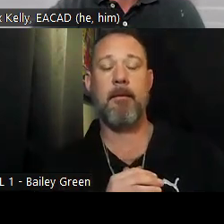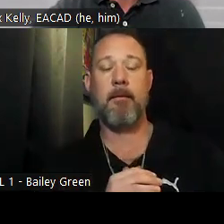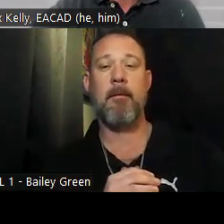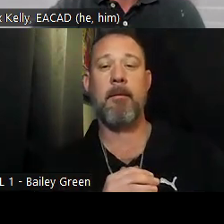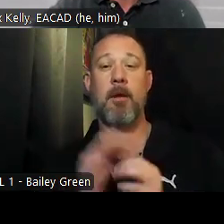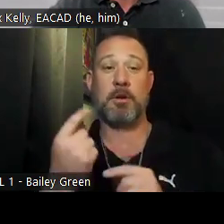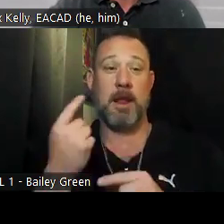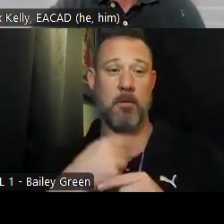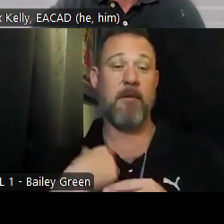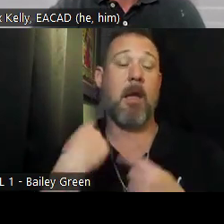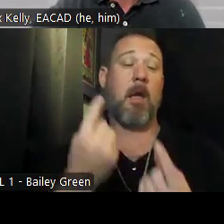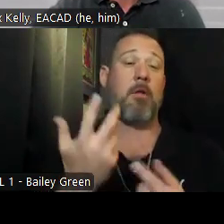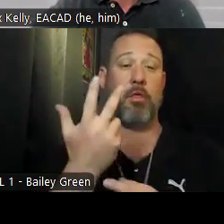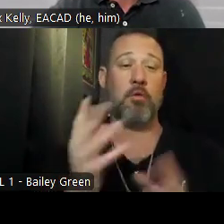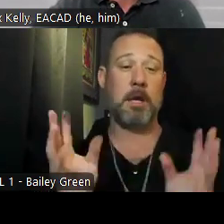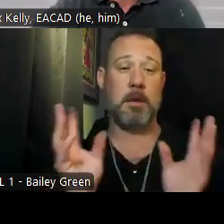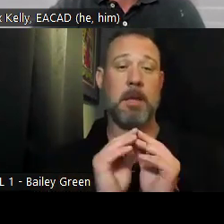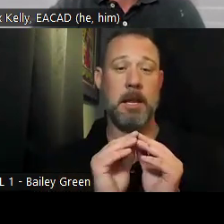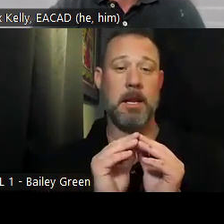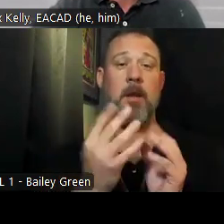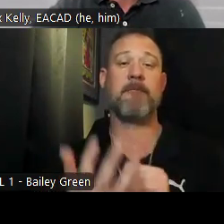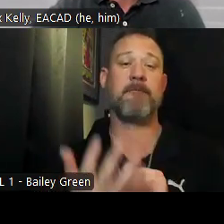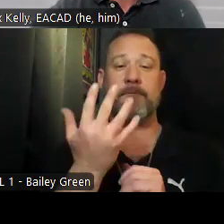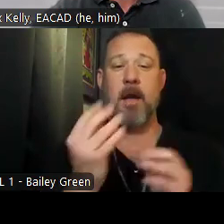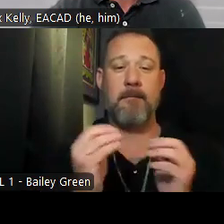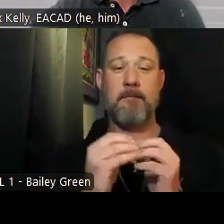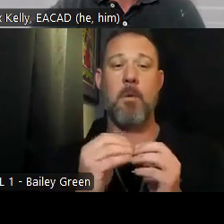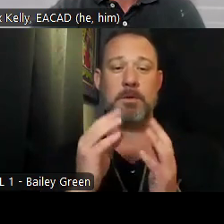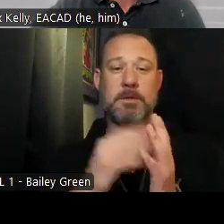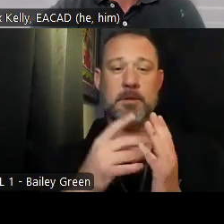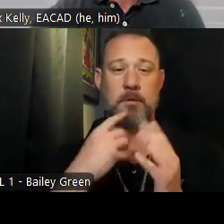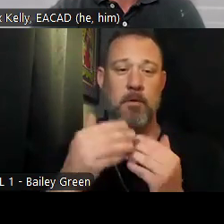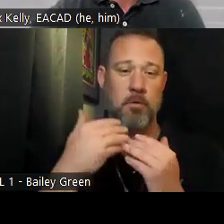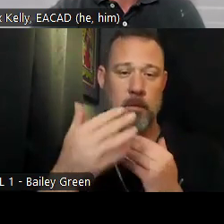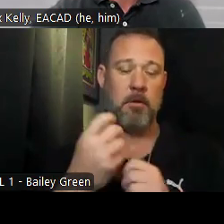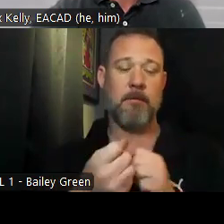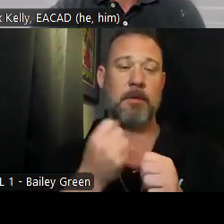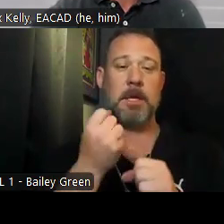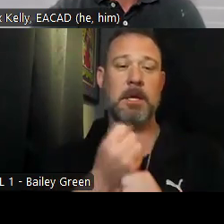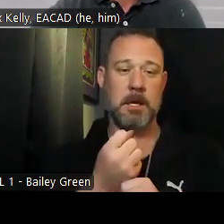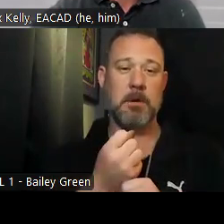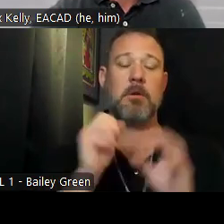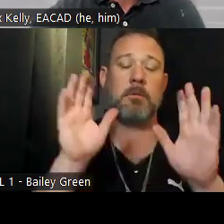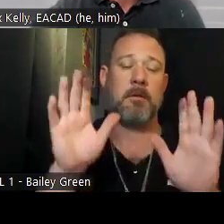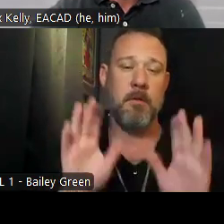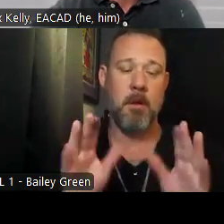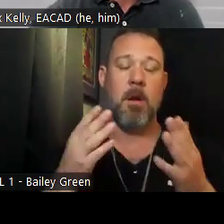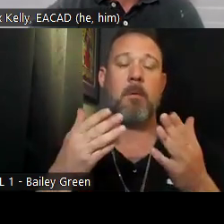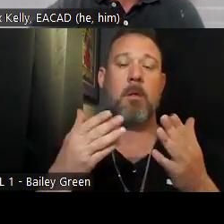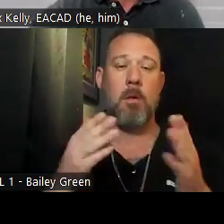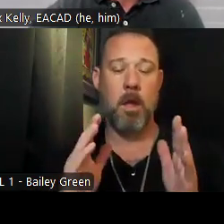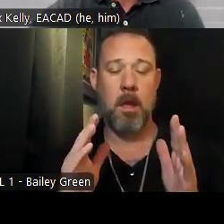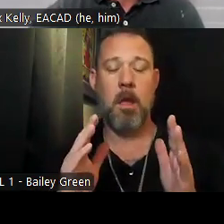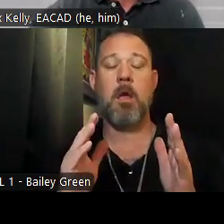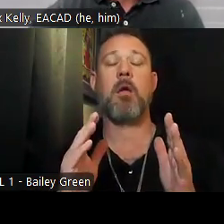we've had 3 meetings. We have 5 more scheduled for the remainder of the year. And it's just been a phenomenal way